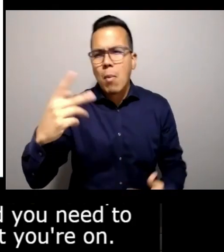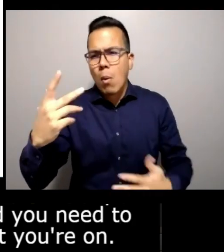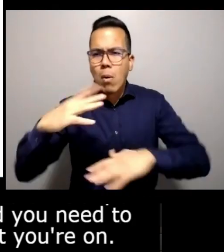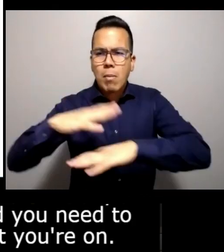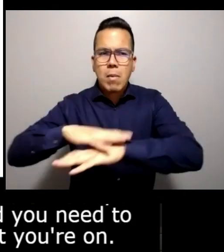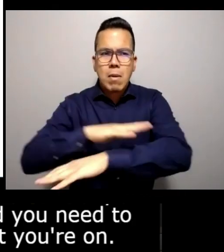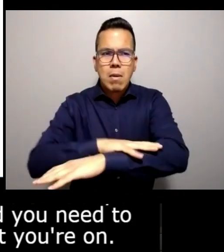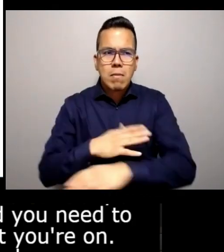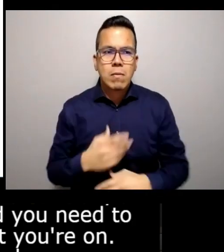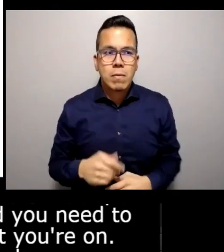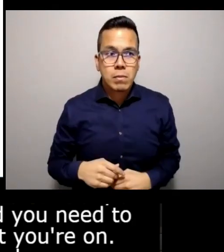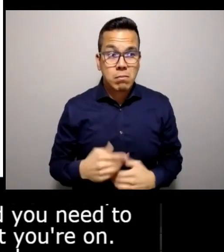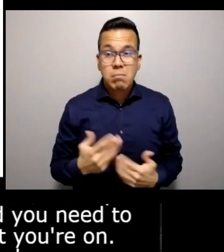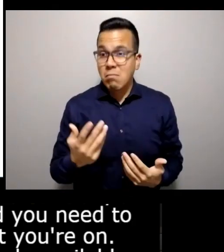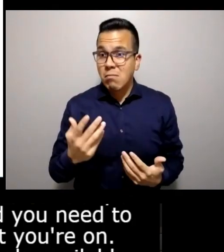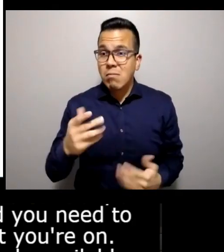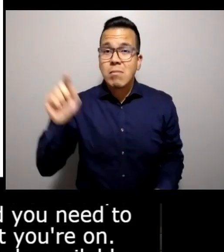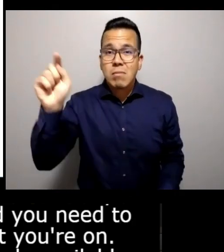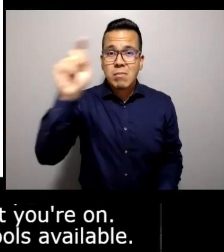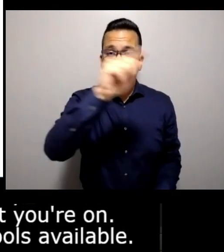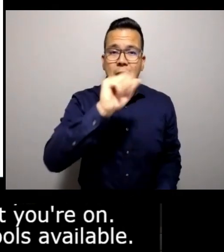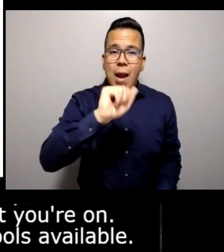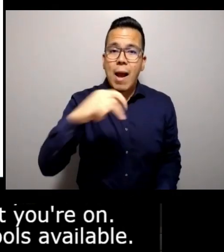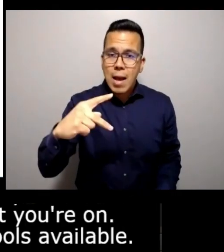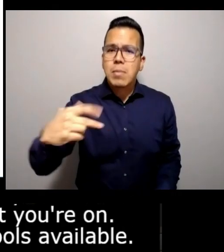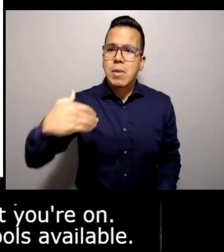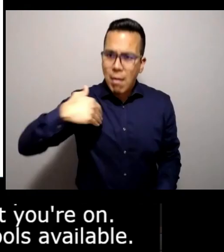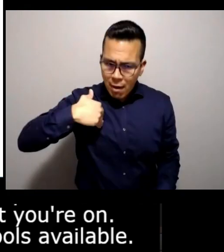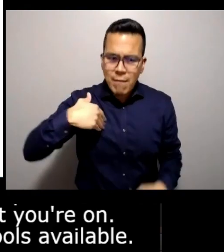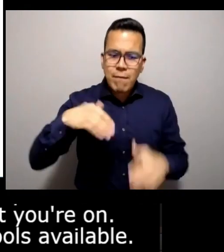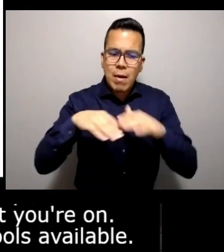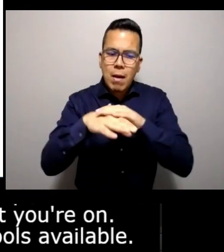and some of them make them more easily available than others.